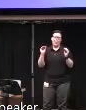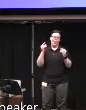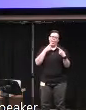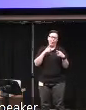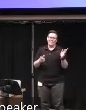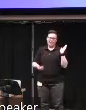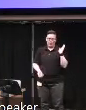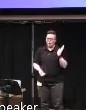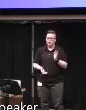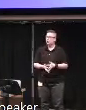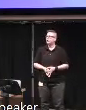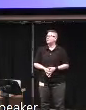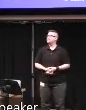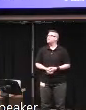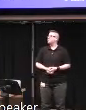disclose.